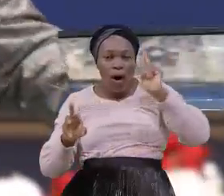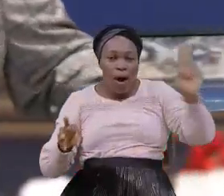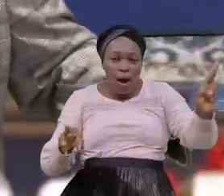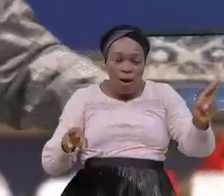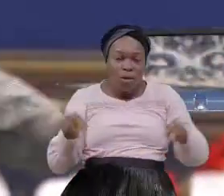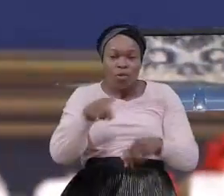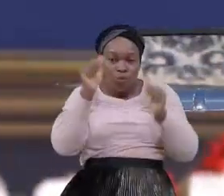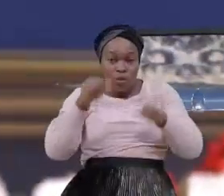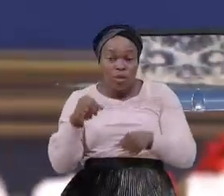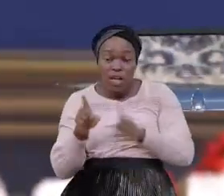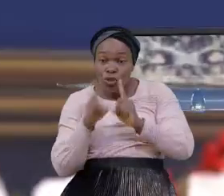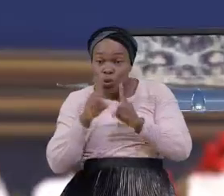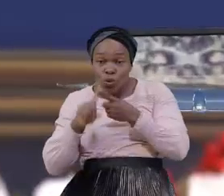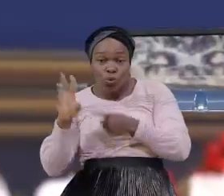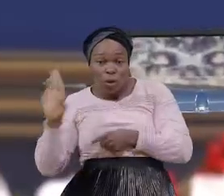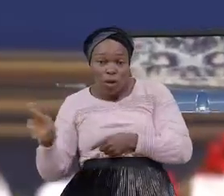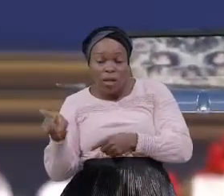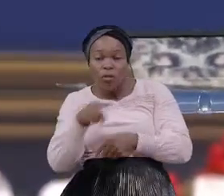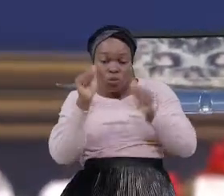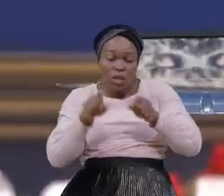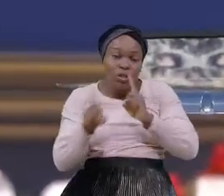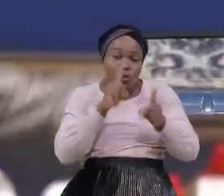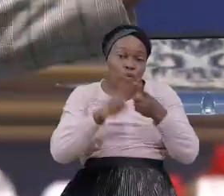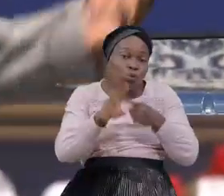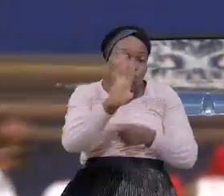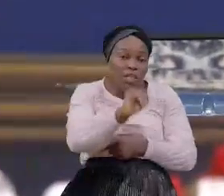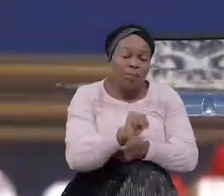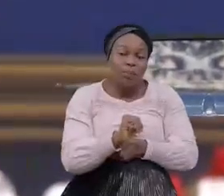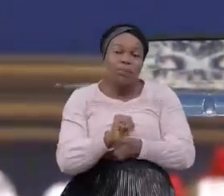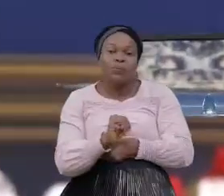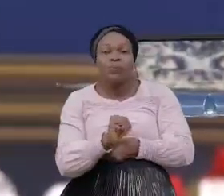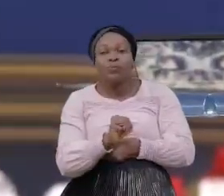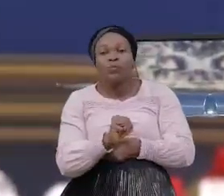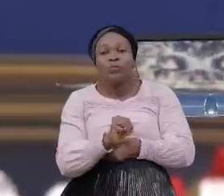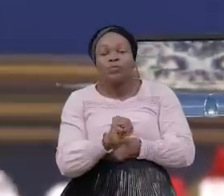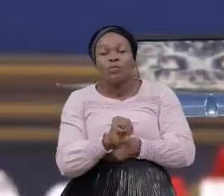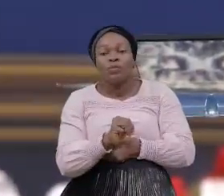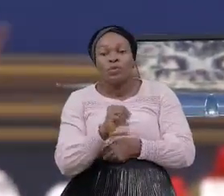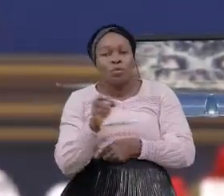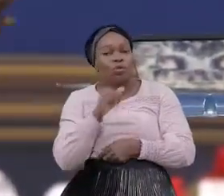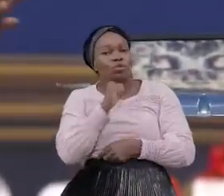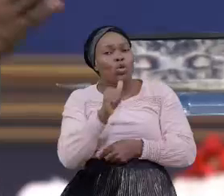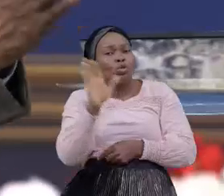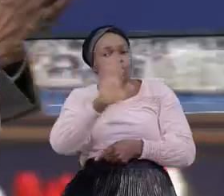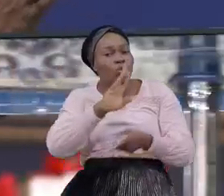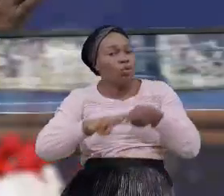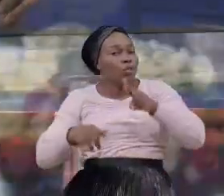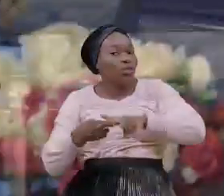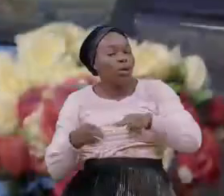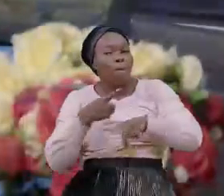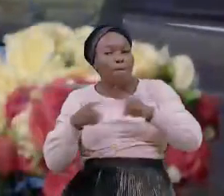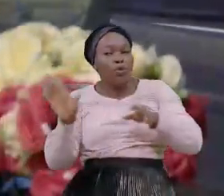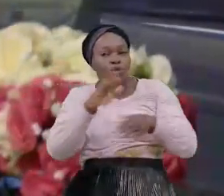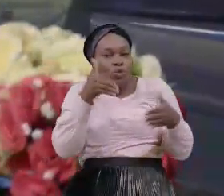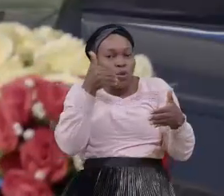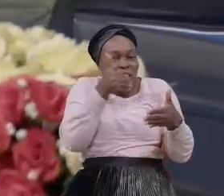to her. You can talk to him. They're not your relations, but your intimate. What do you do?